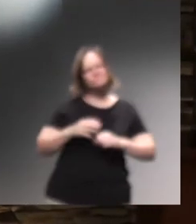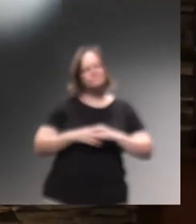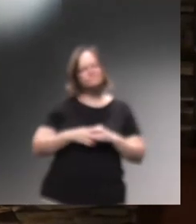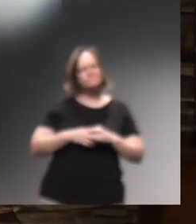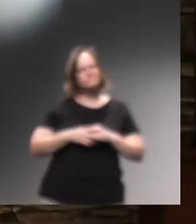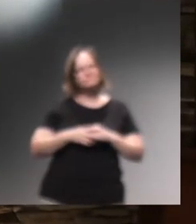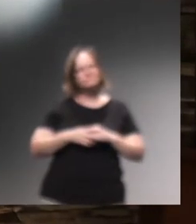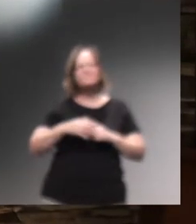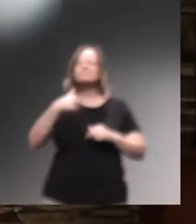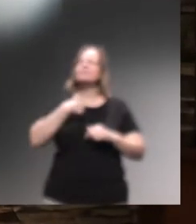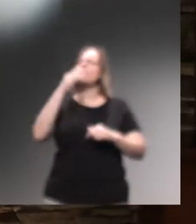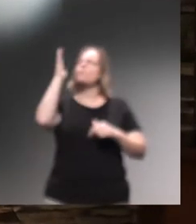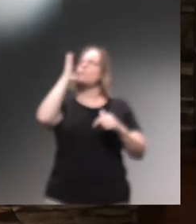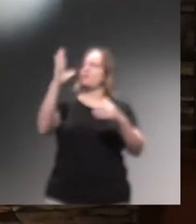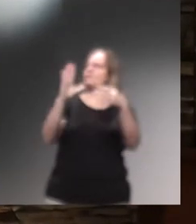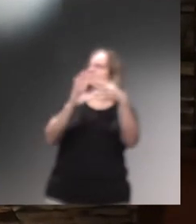about